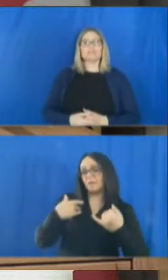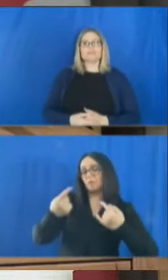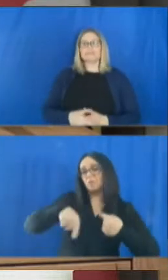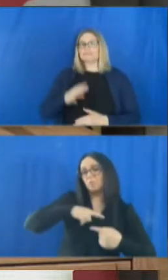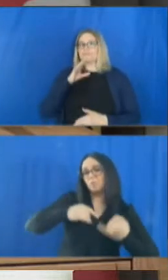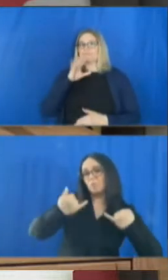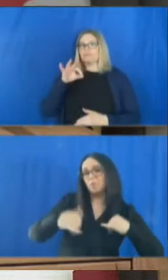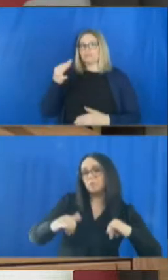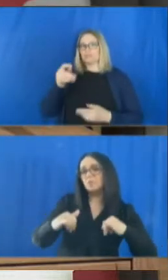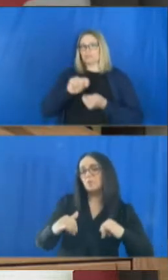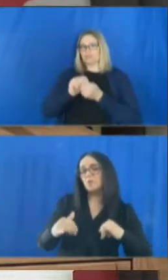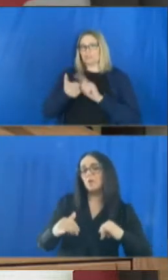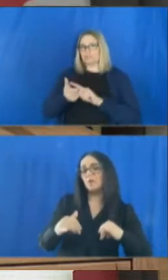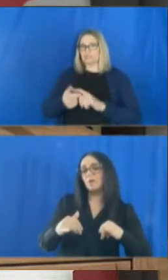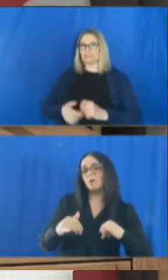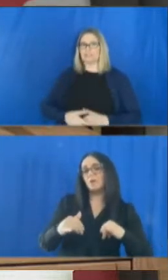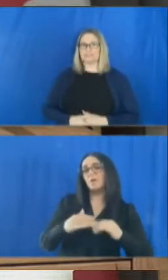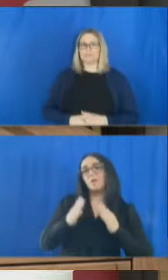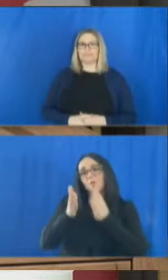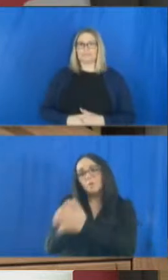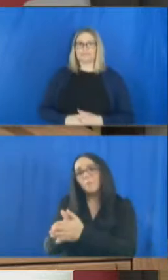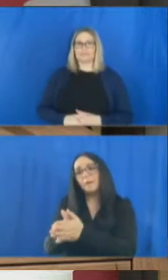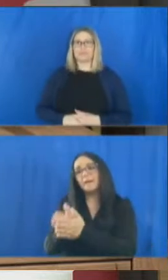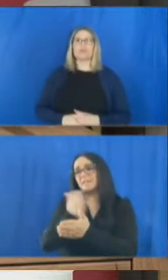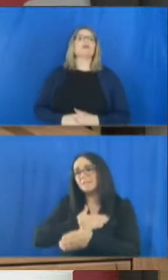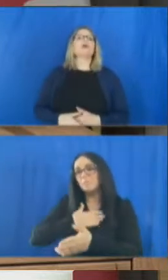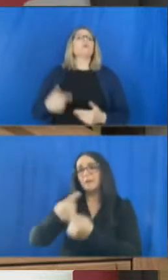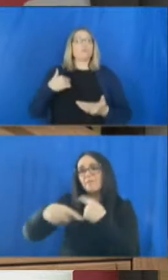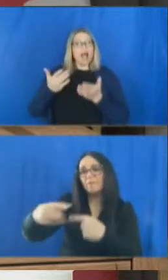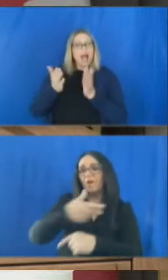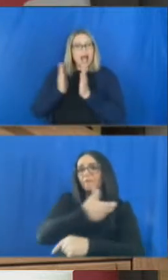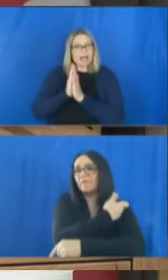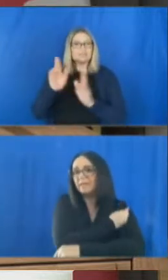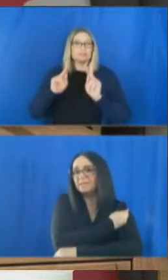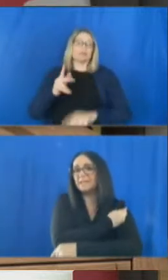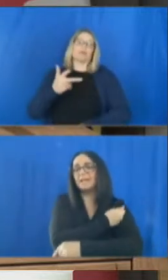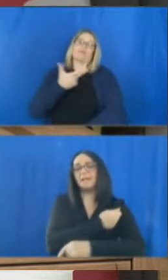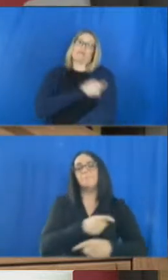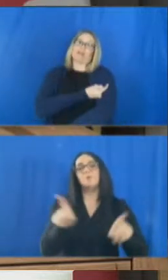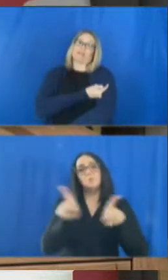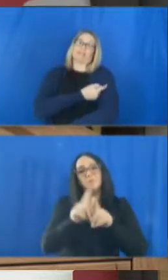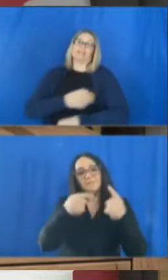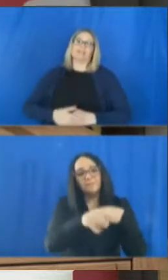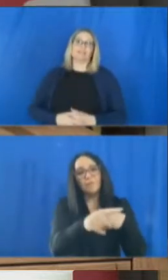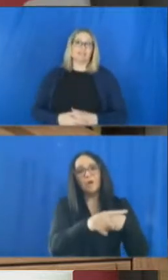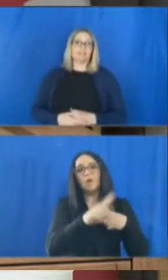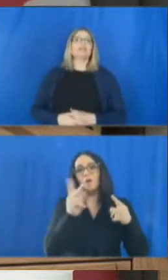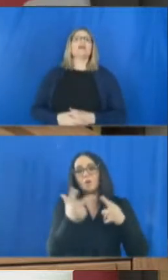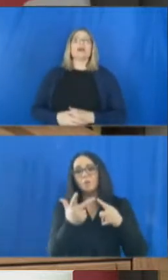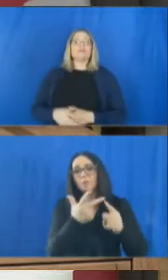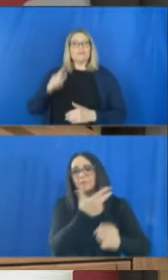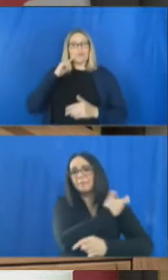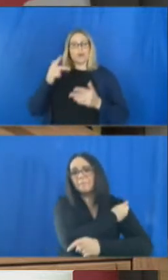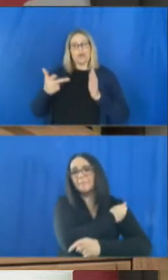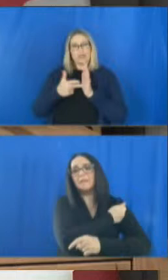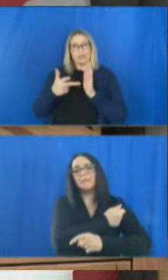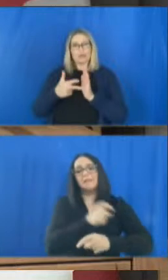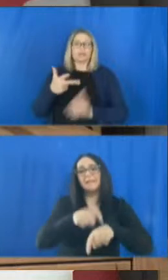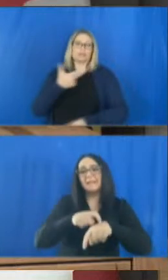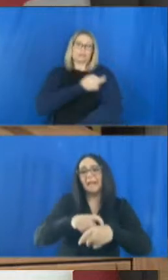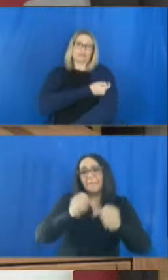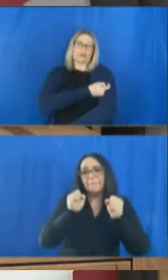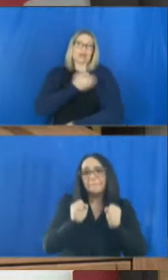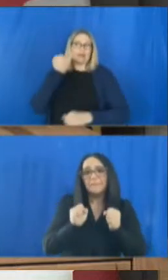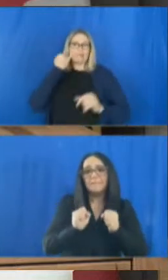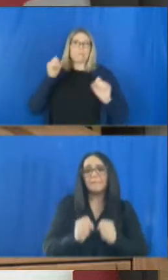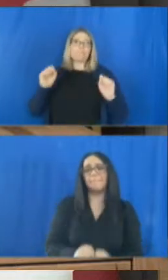parce que nos données concernant les hospitalisations ont démontré que le vaccin est